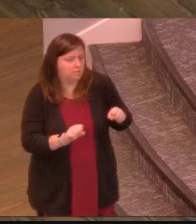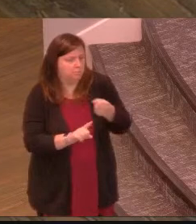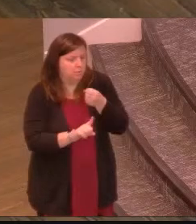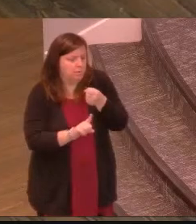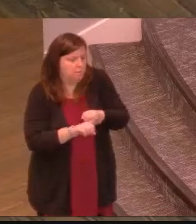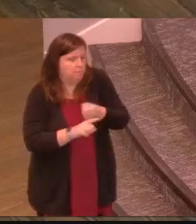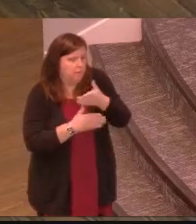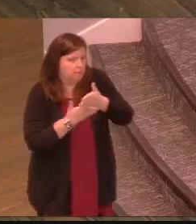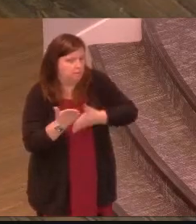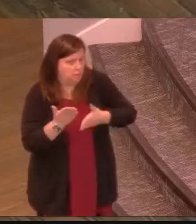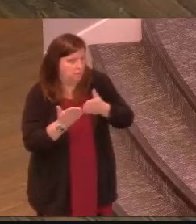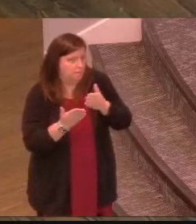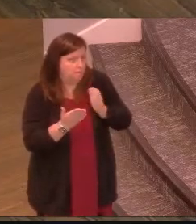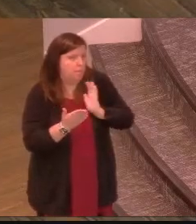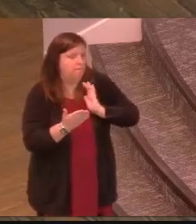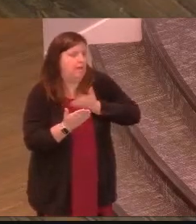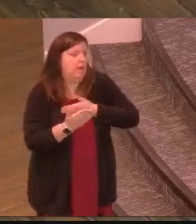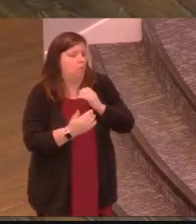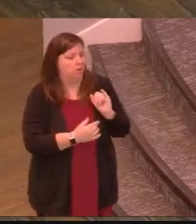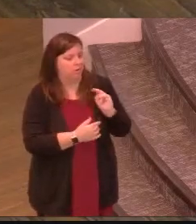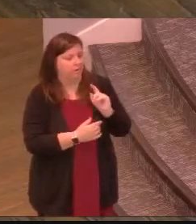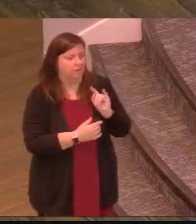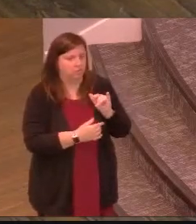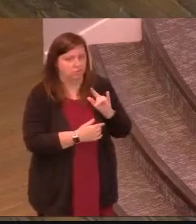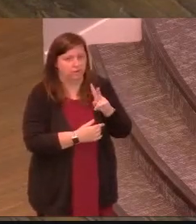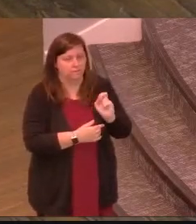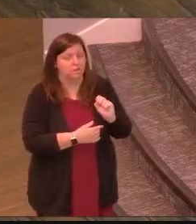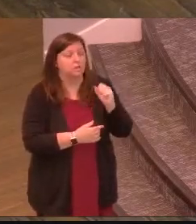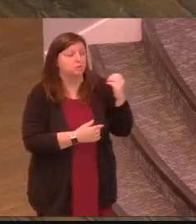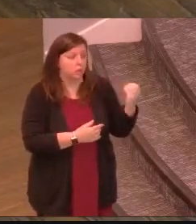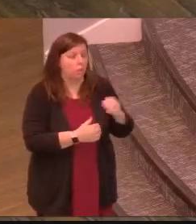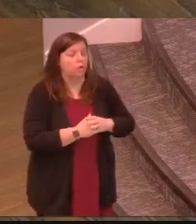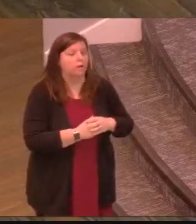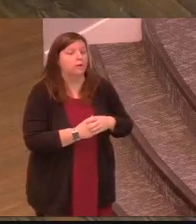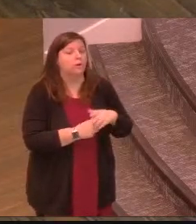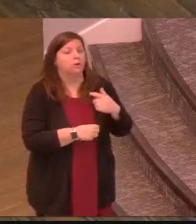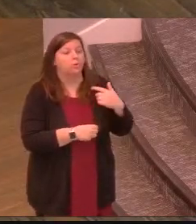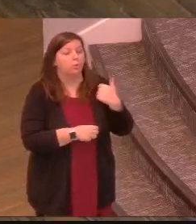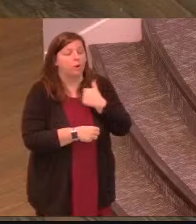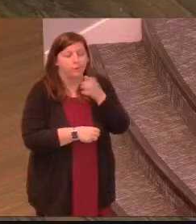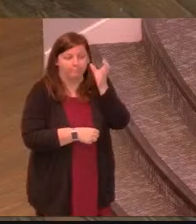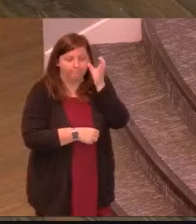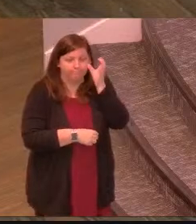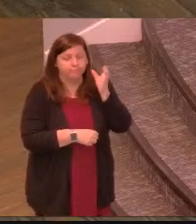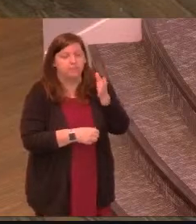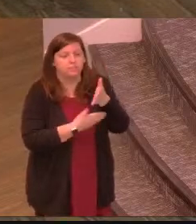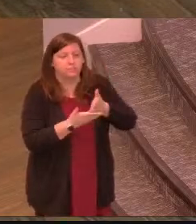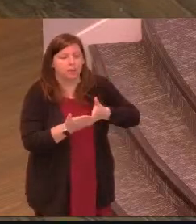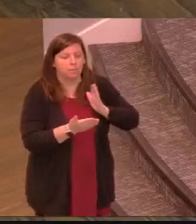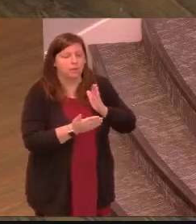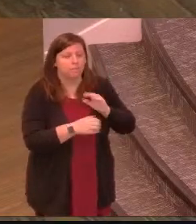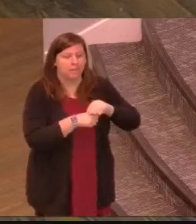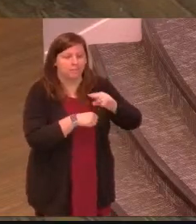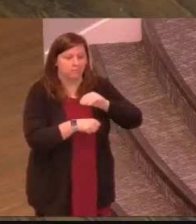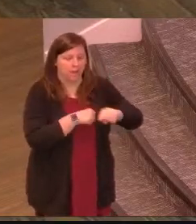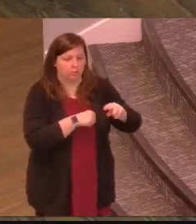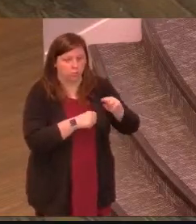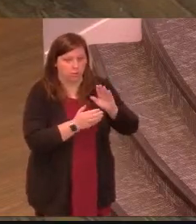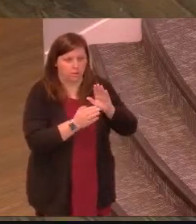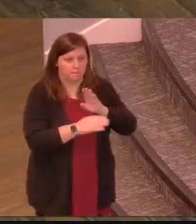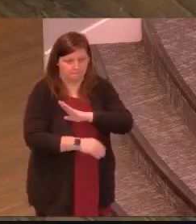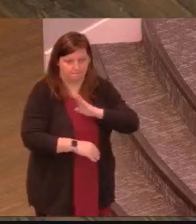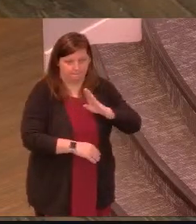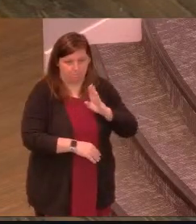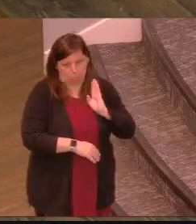So listening to the advisory boards, the calendar is a topic of interest, and that a lot